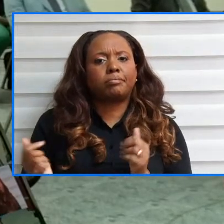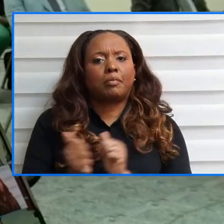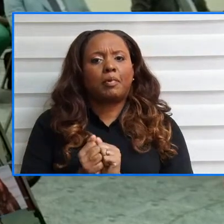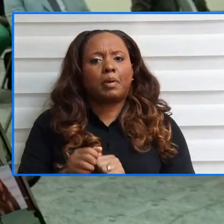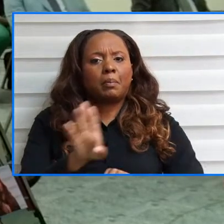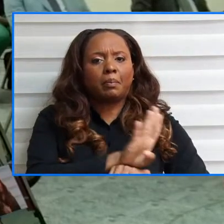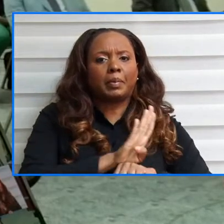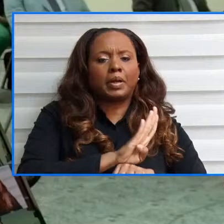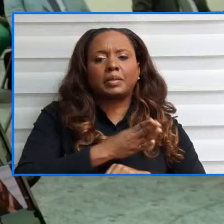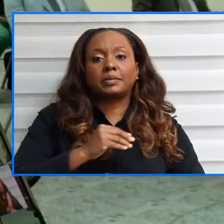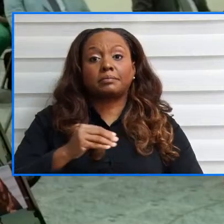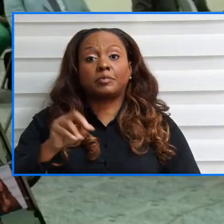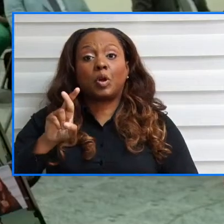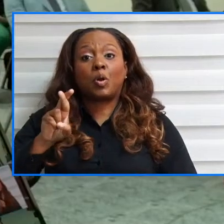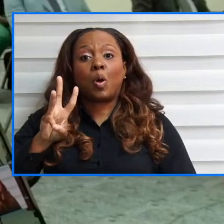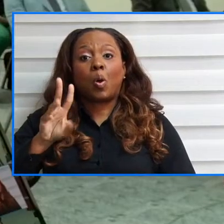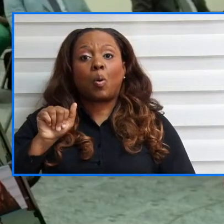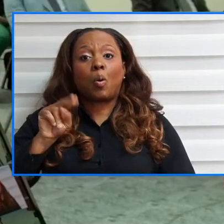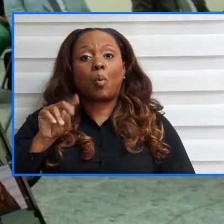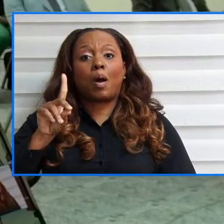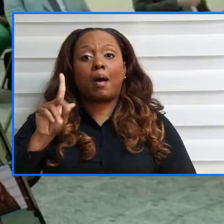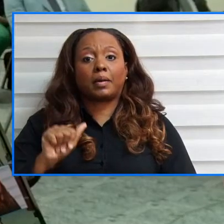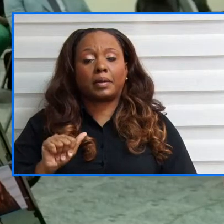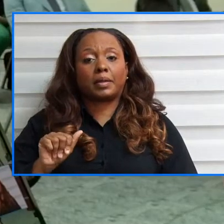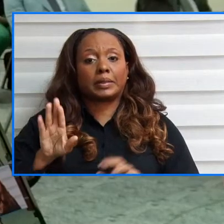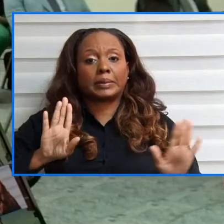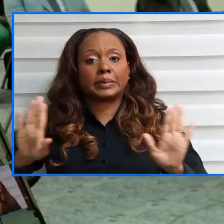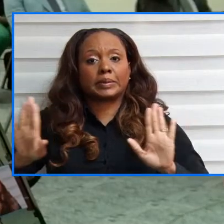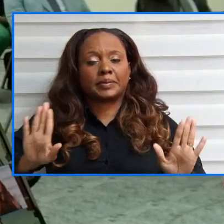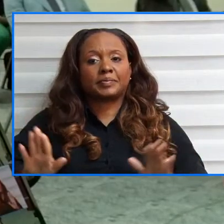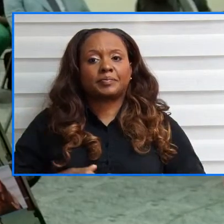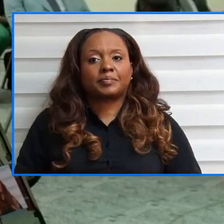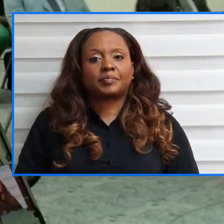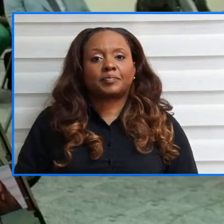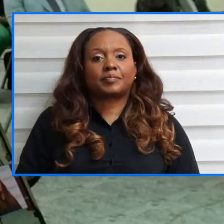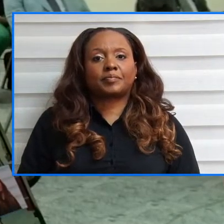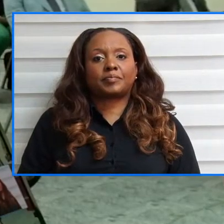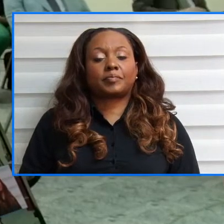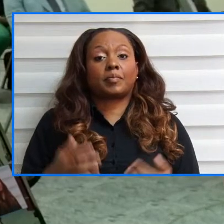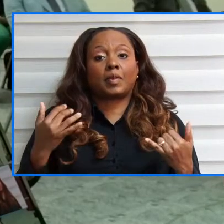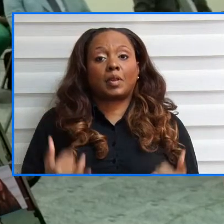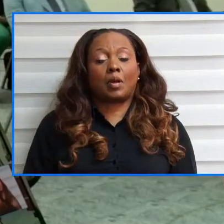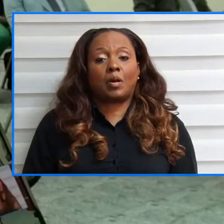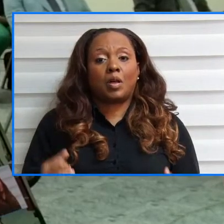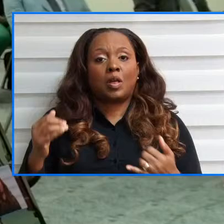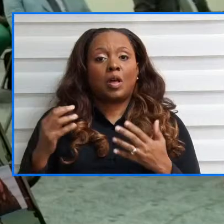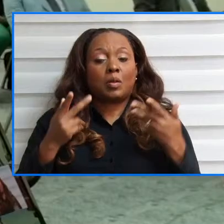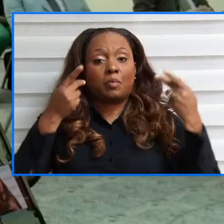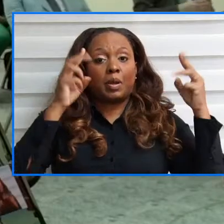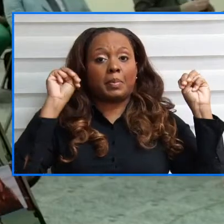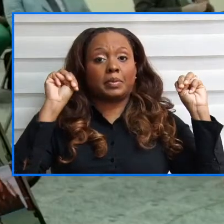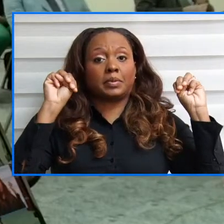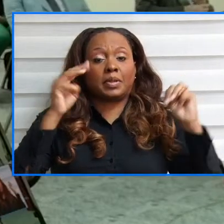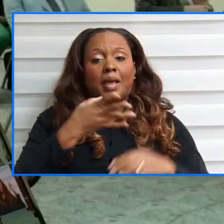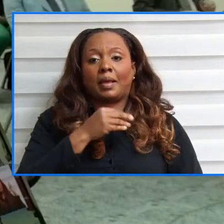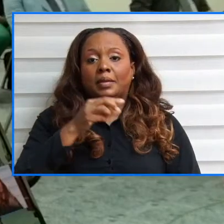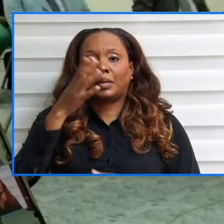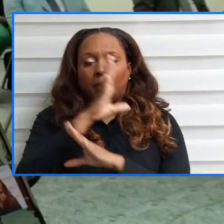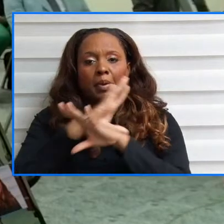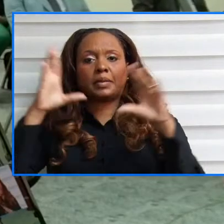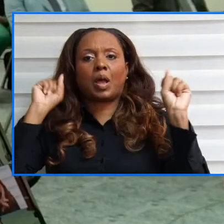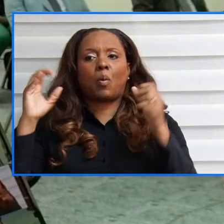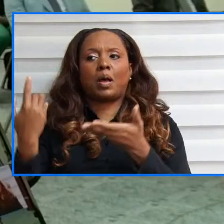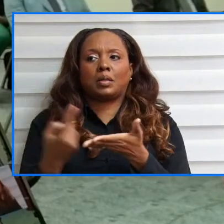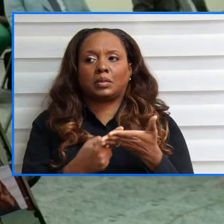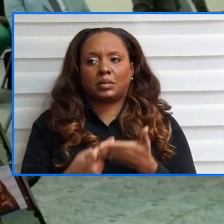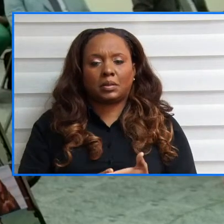sides, and now Prime Minister and the President will address you. First, however,